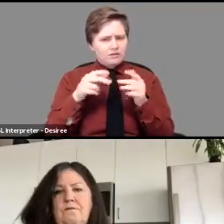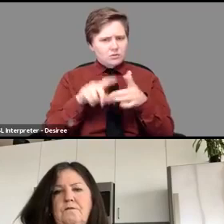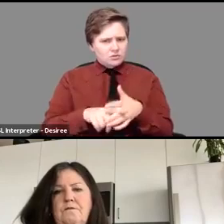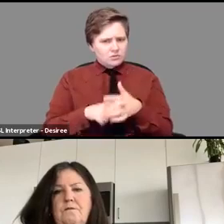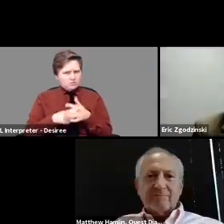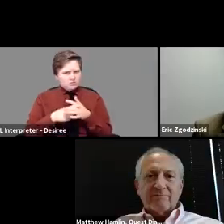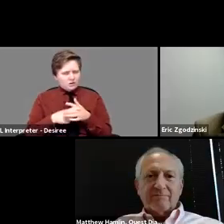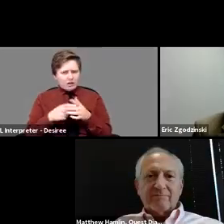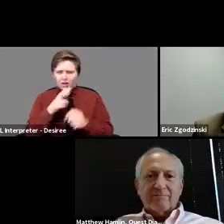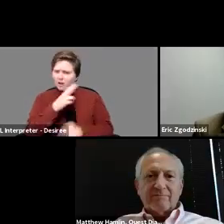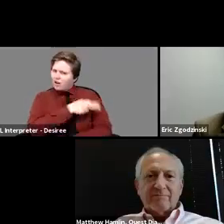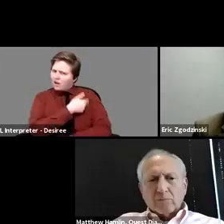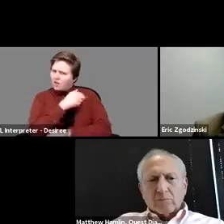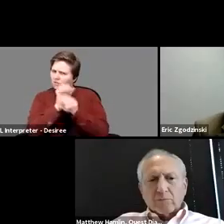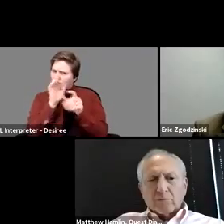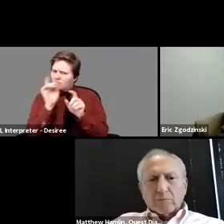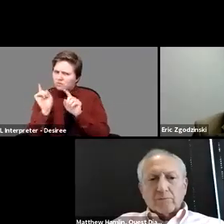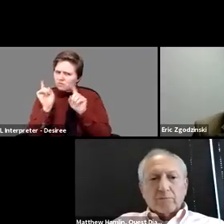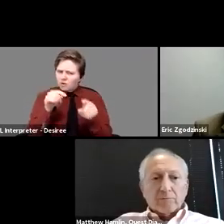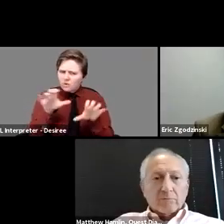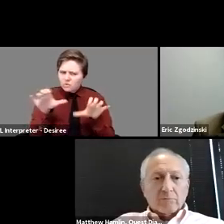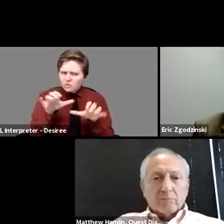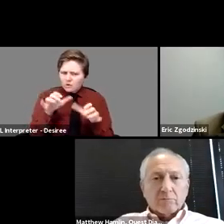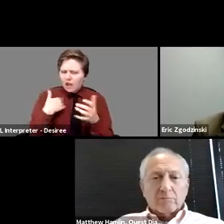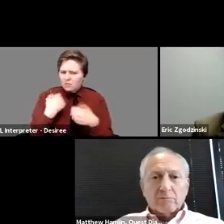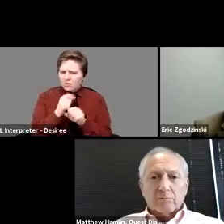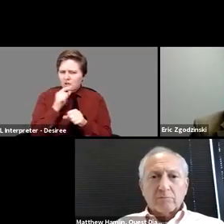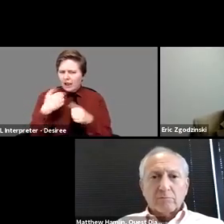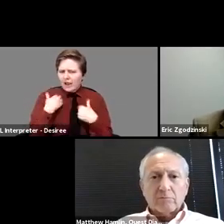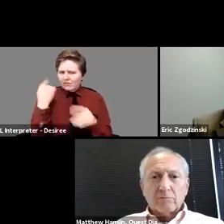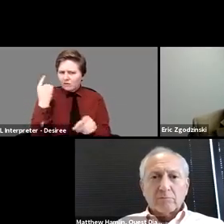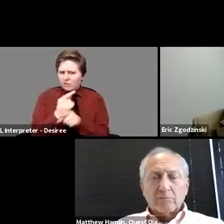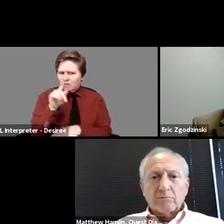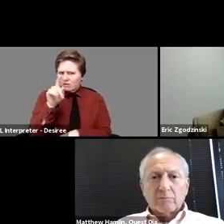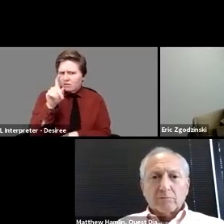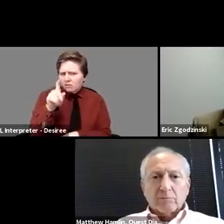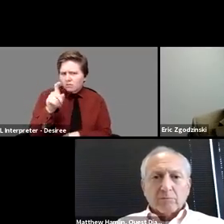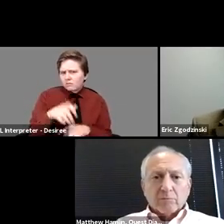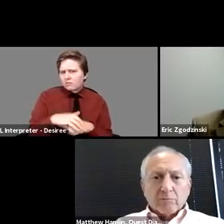hospital workers will be going in and performing them? Just want to make sure I'm getting that right.